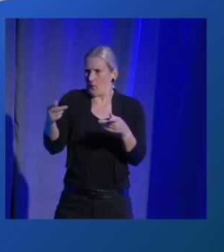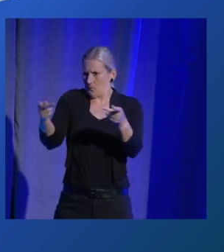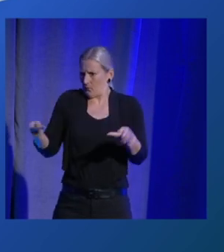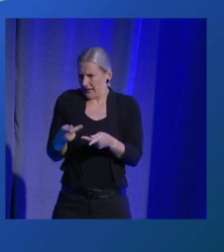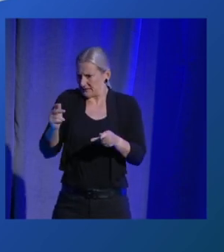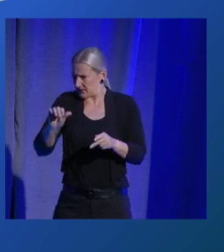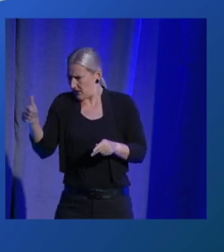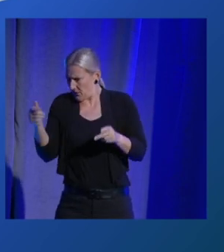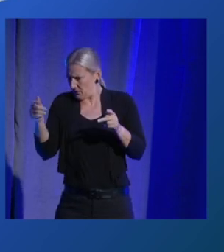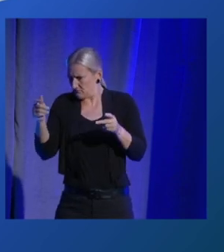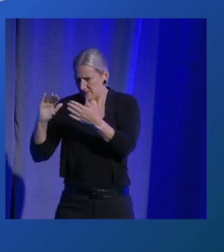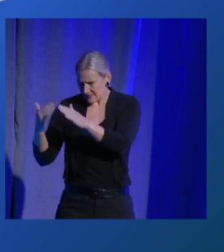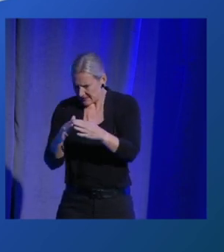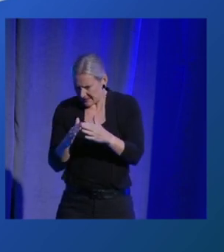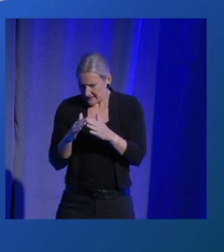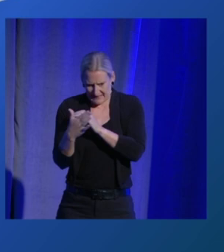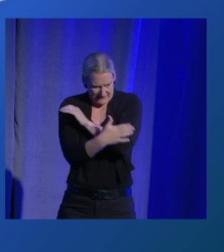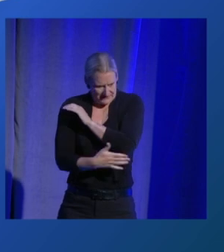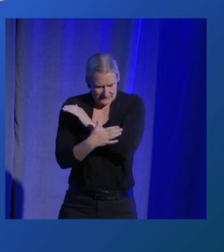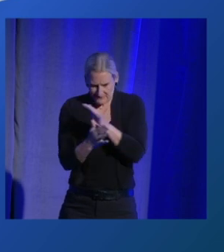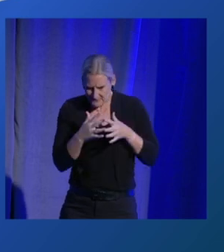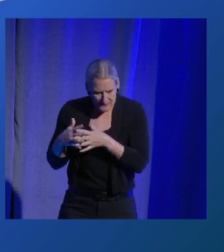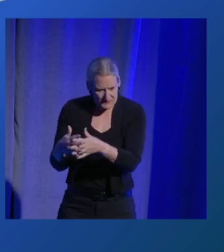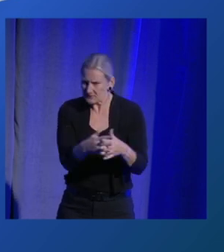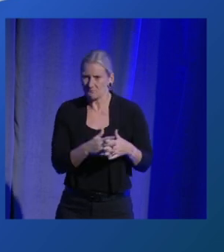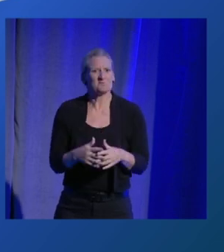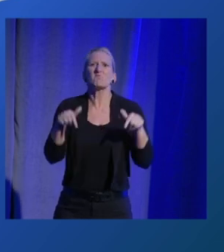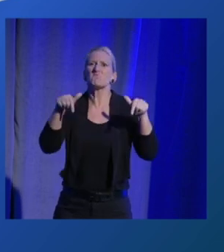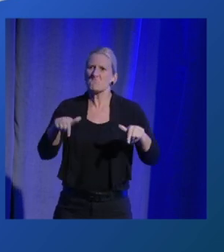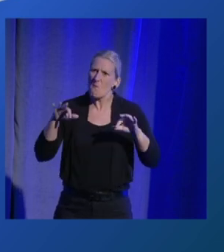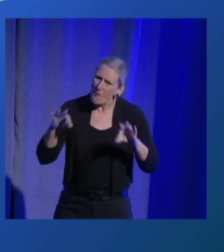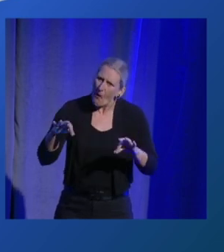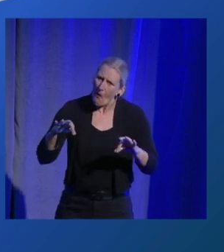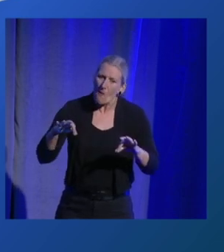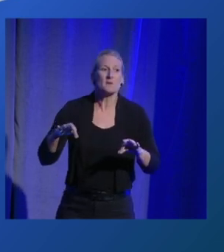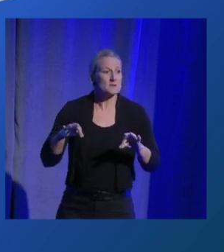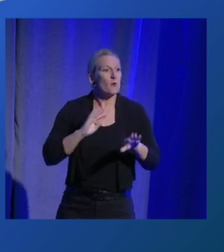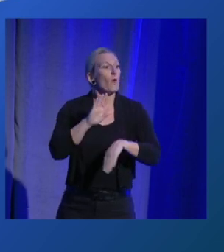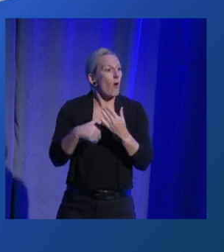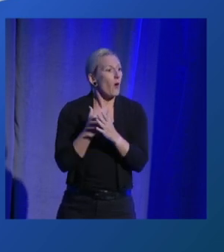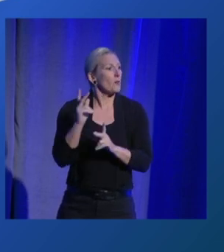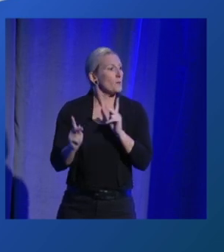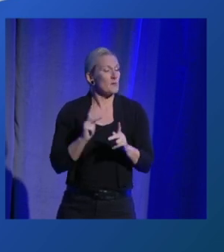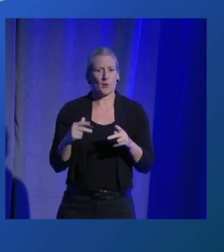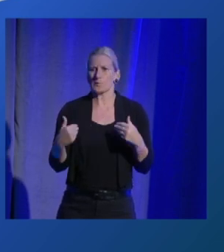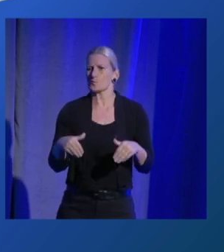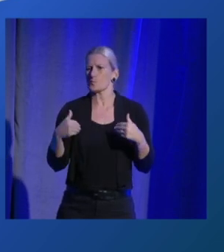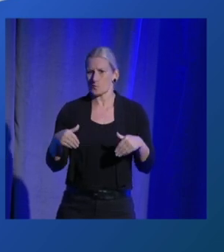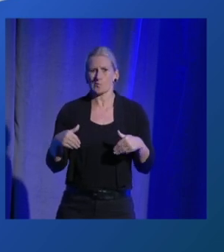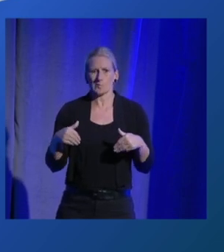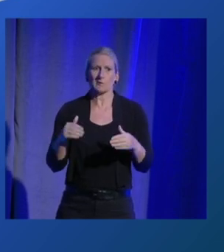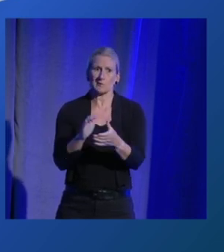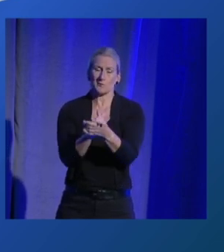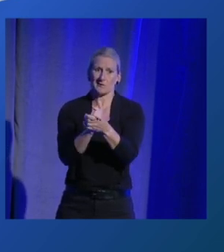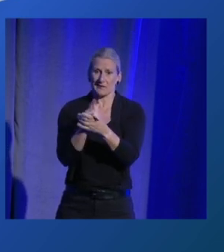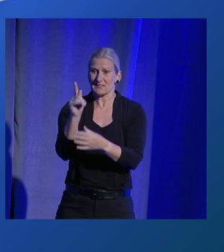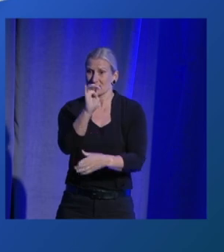economic Workforce Development project here in St Louis my hats off to you you've been very